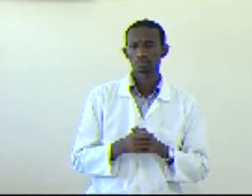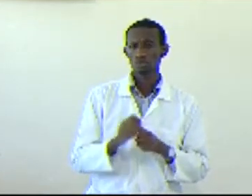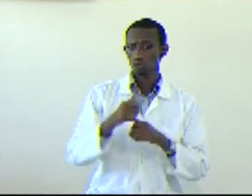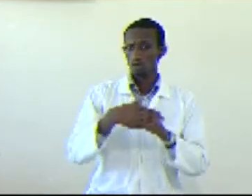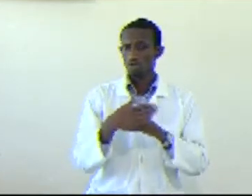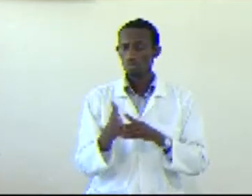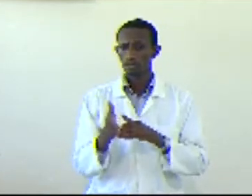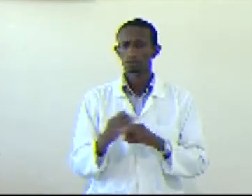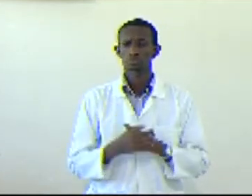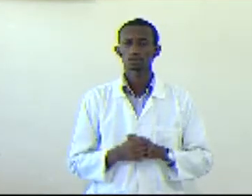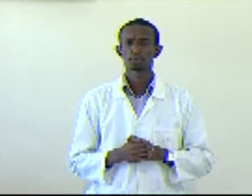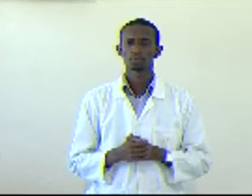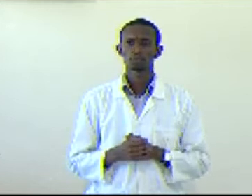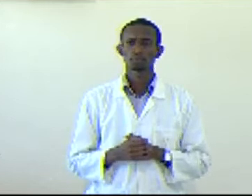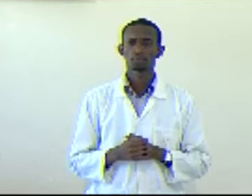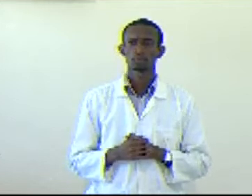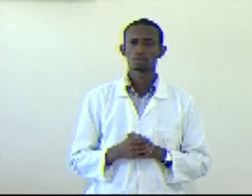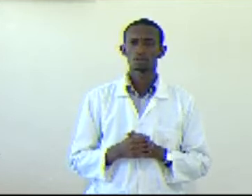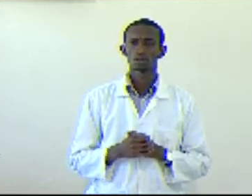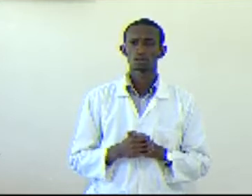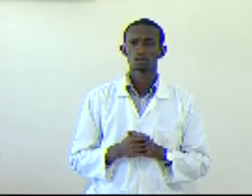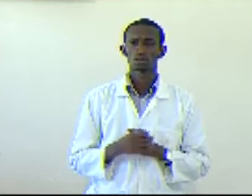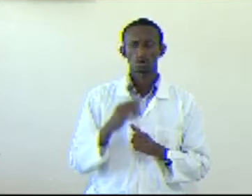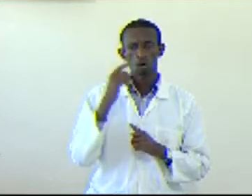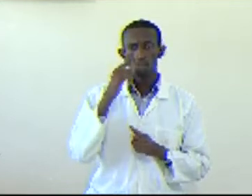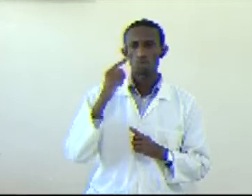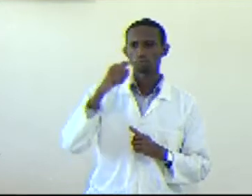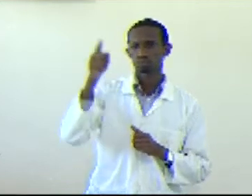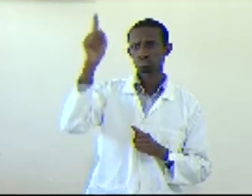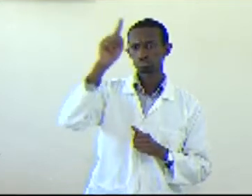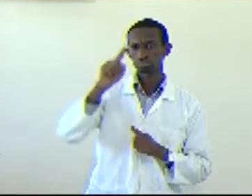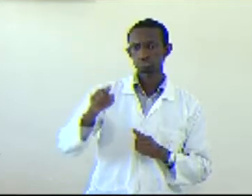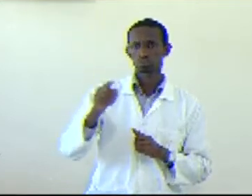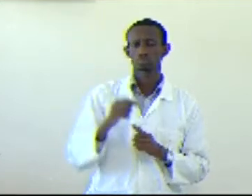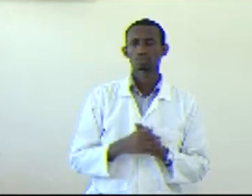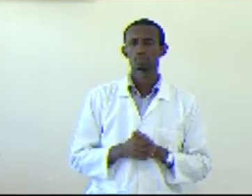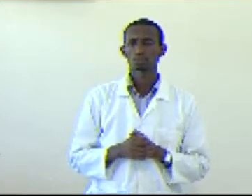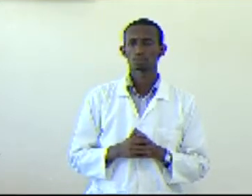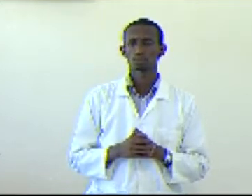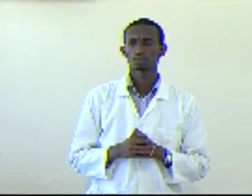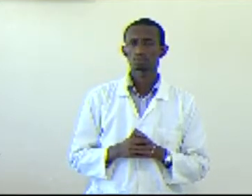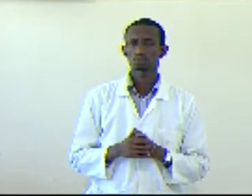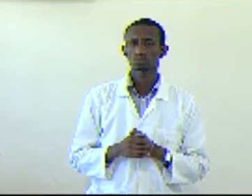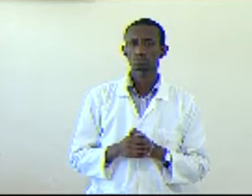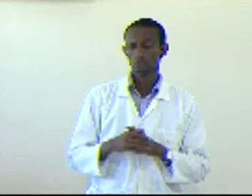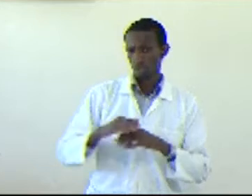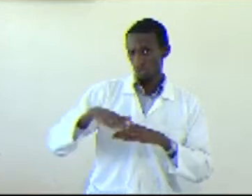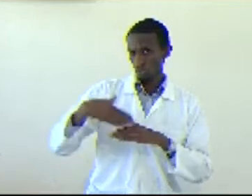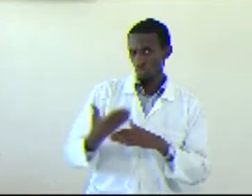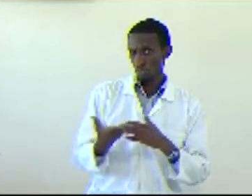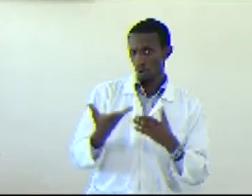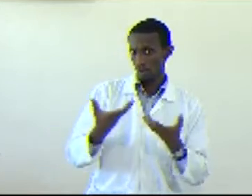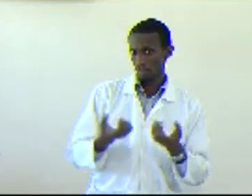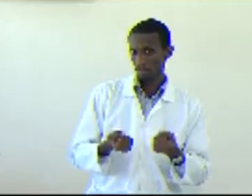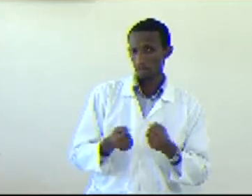S is open, then we have this proportionality, okay? So then we have the constant